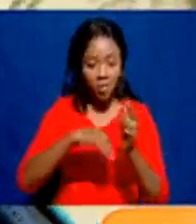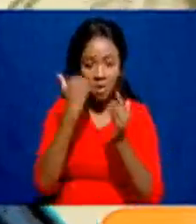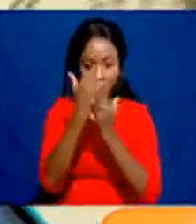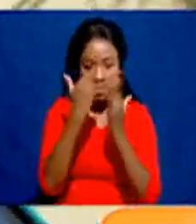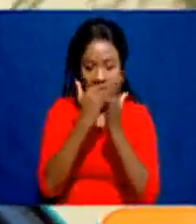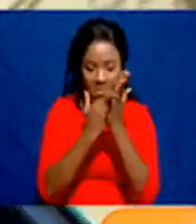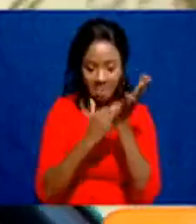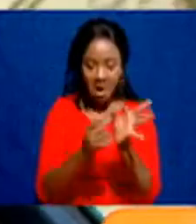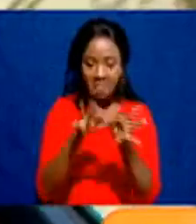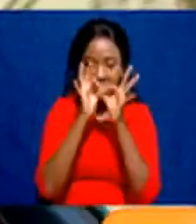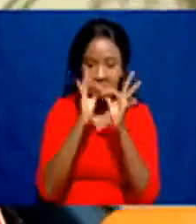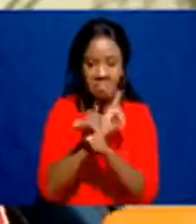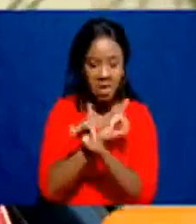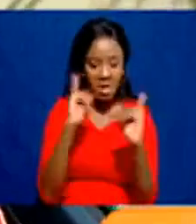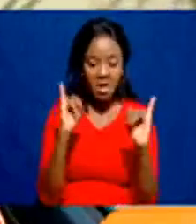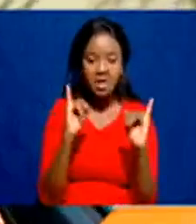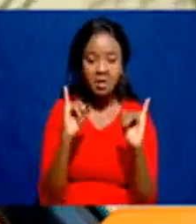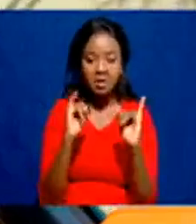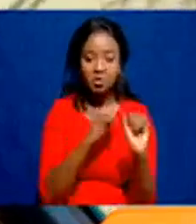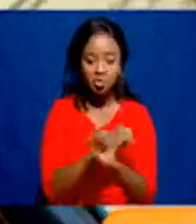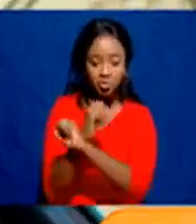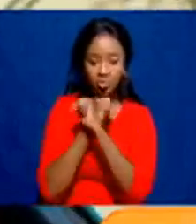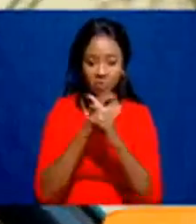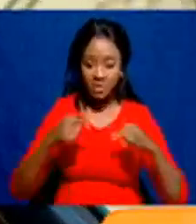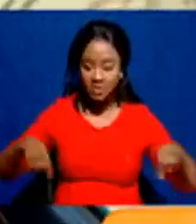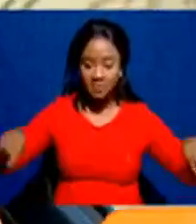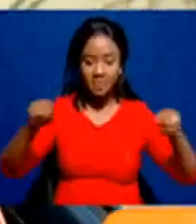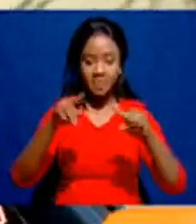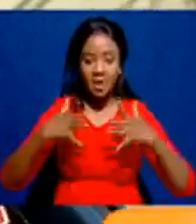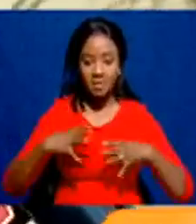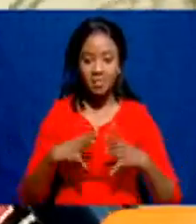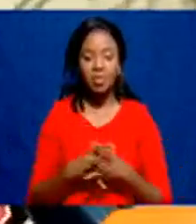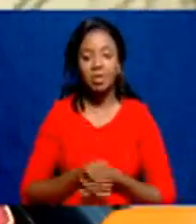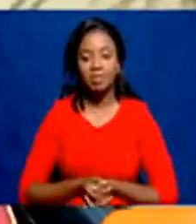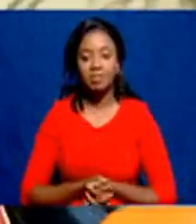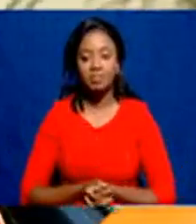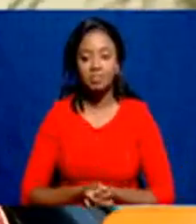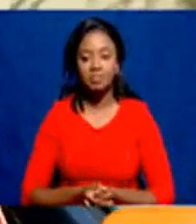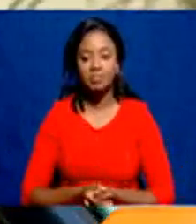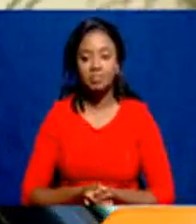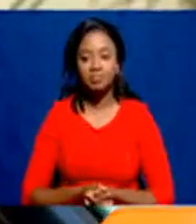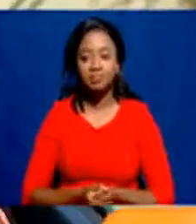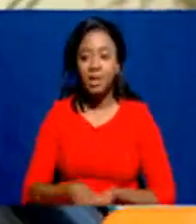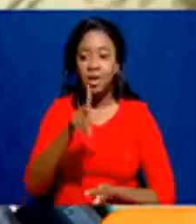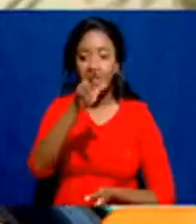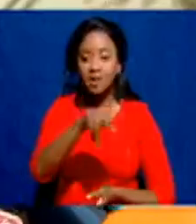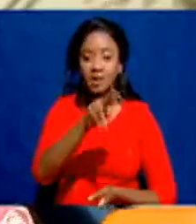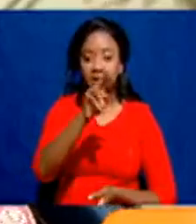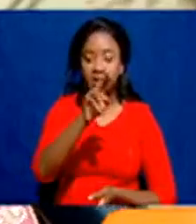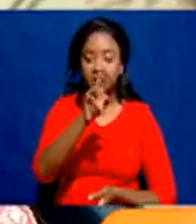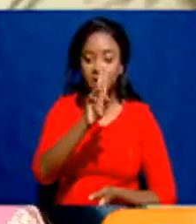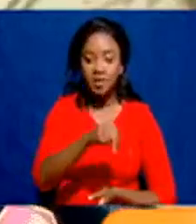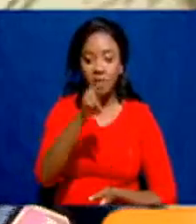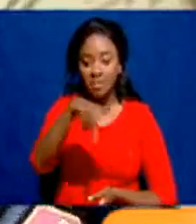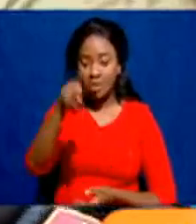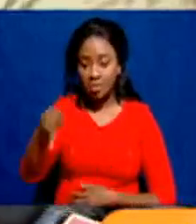everything in place to assure the security of that nuclear power program. A nuclear power program becomes a protected